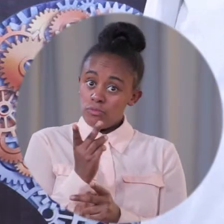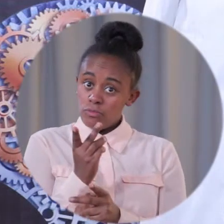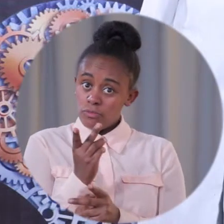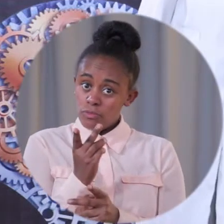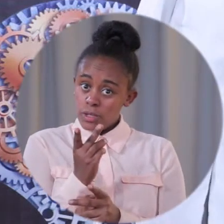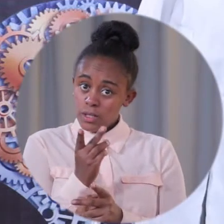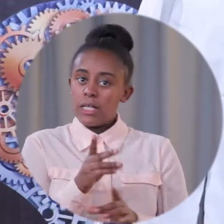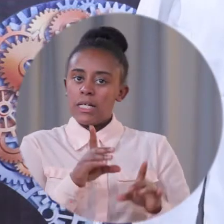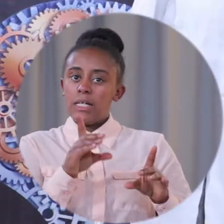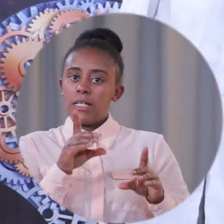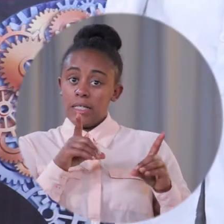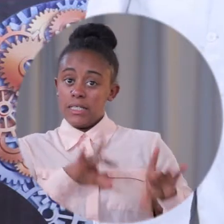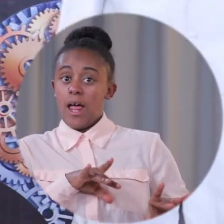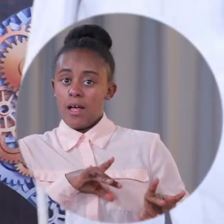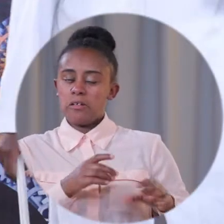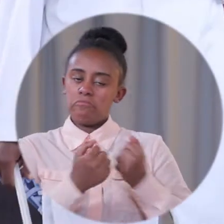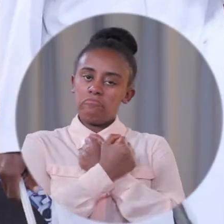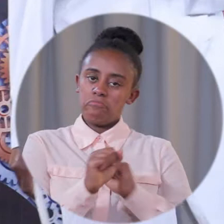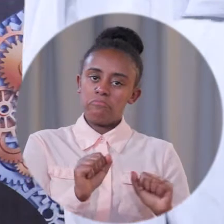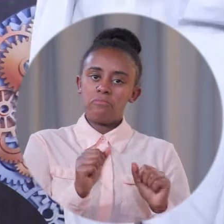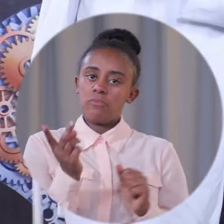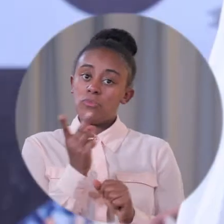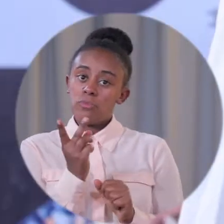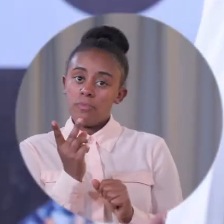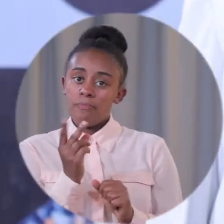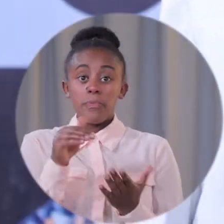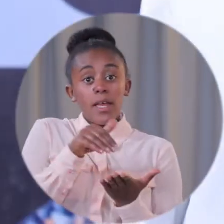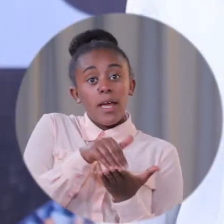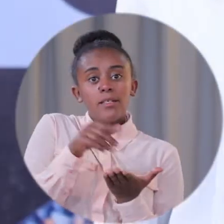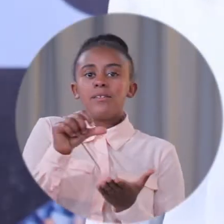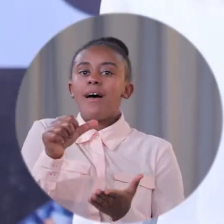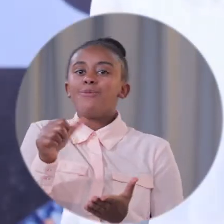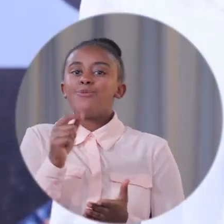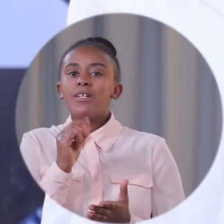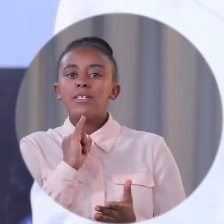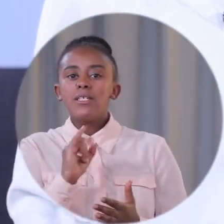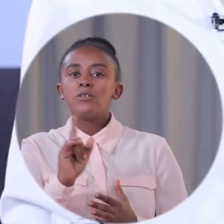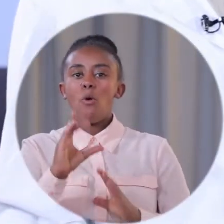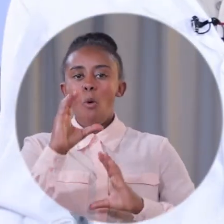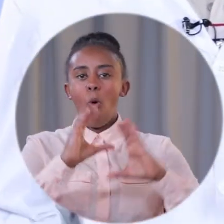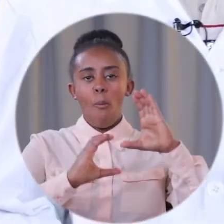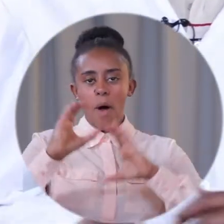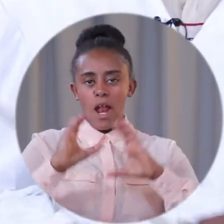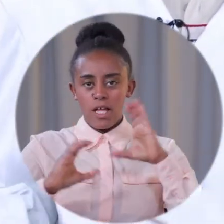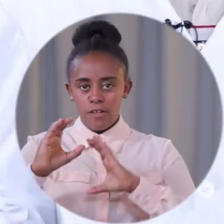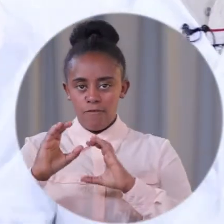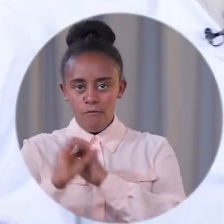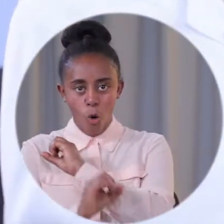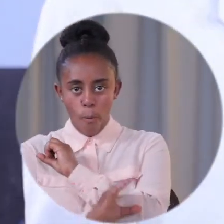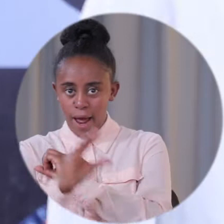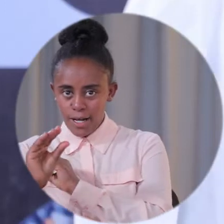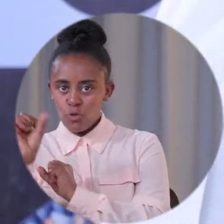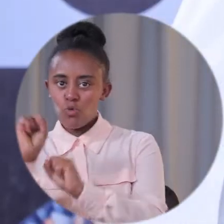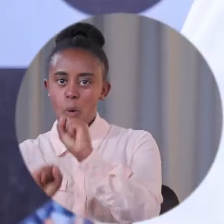you dislike? We have to say something about this one. Again, the other one is comparative form and superlative